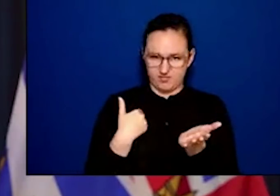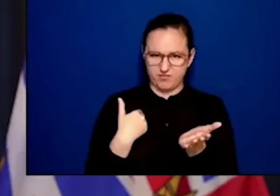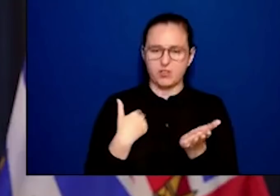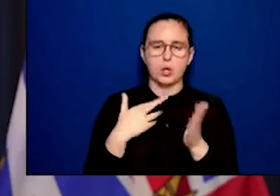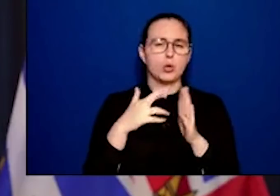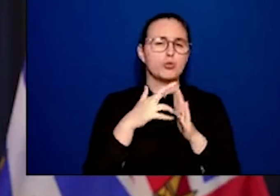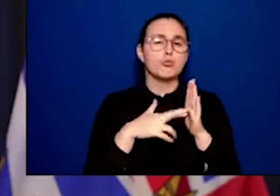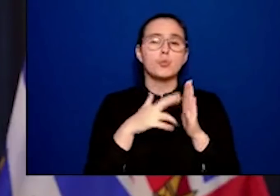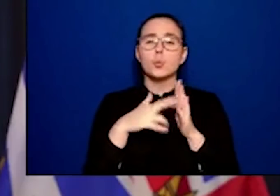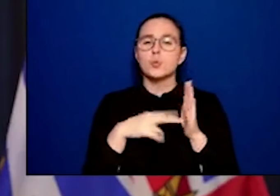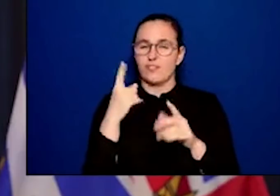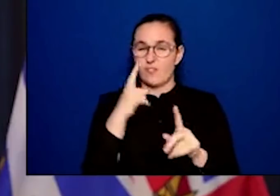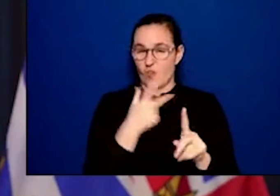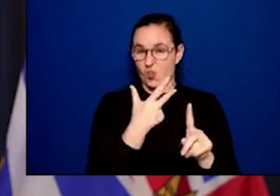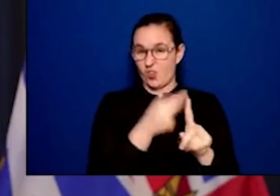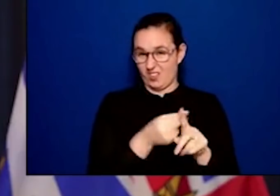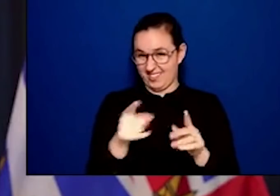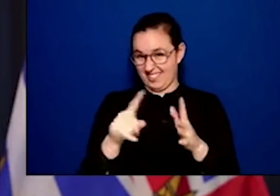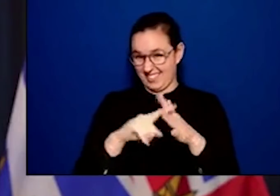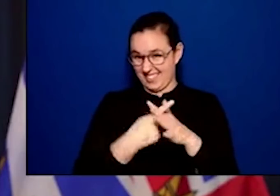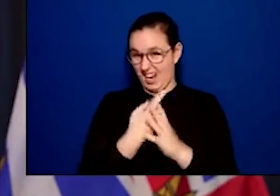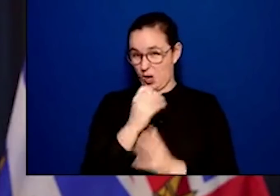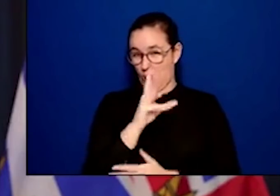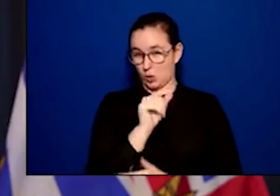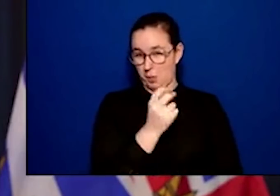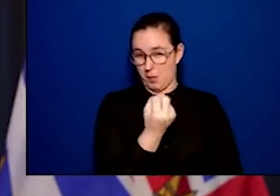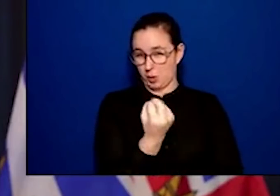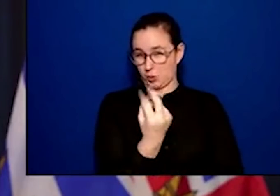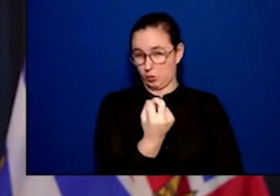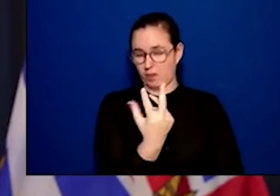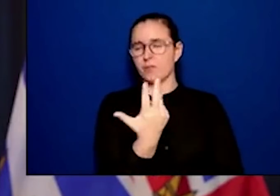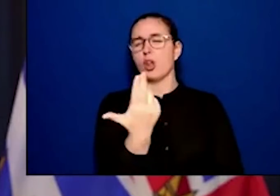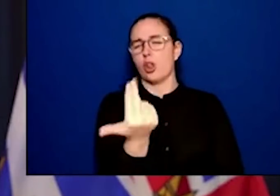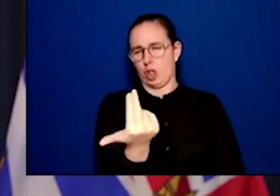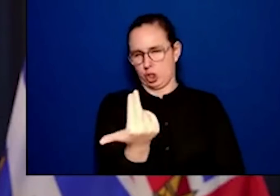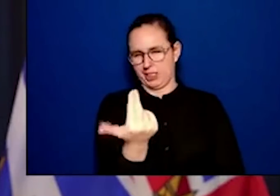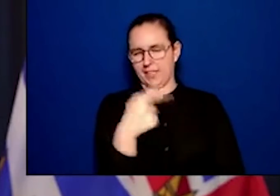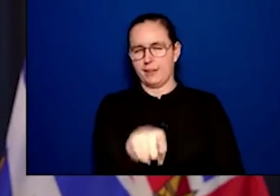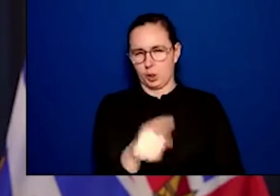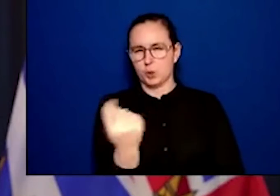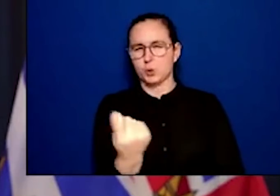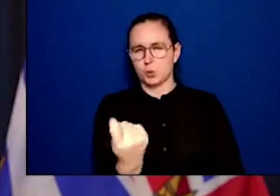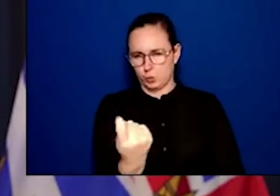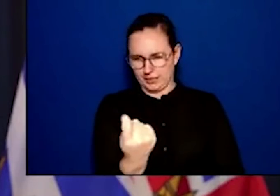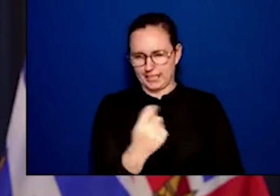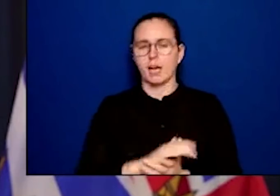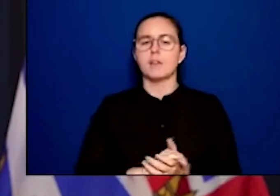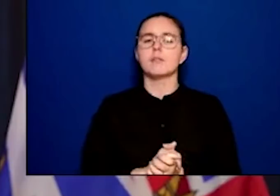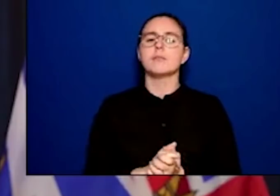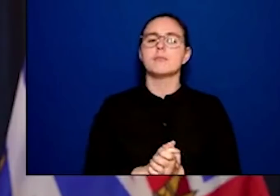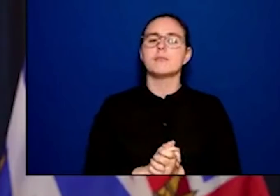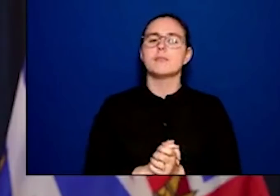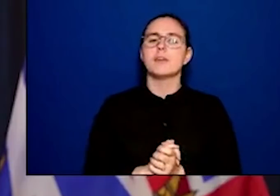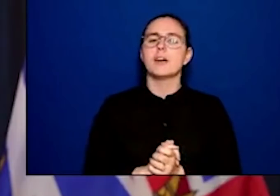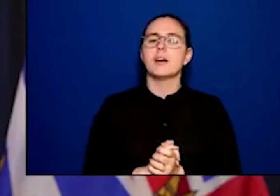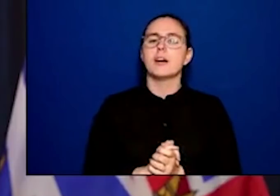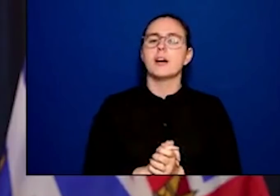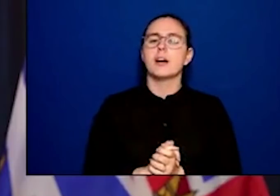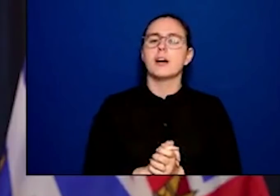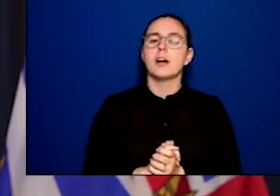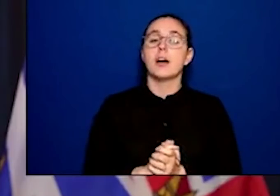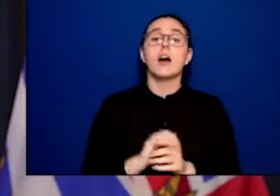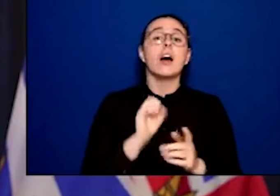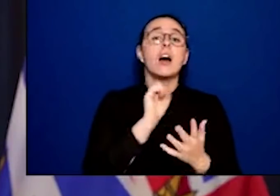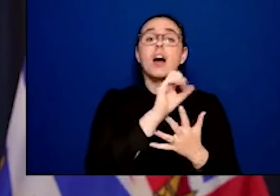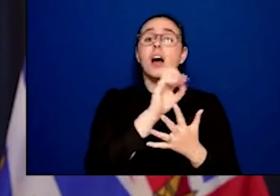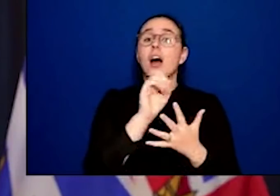October the 12th. That's next Tuesday. And I want to give you a sense of the numbers of who's vaccinated and what percentage